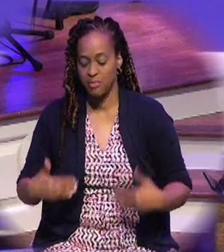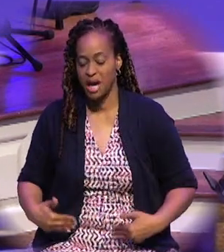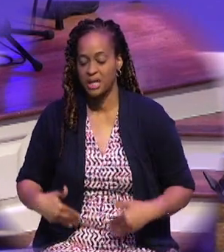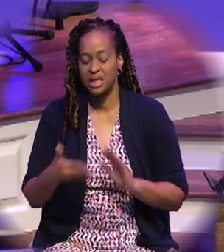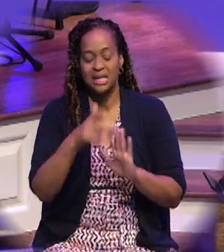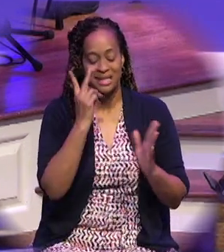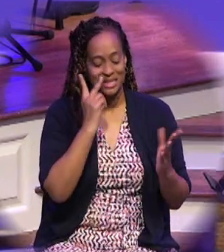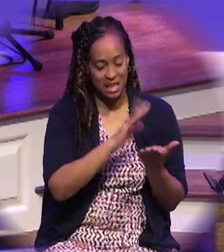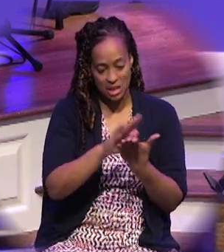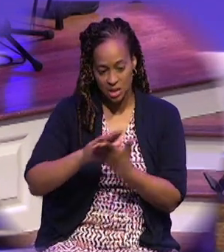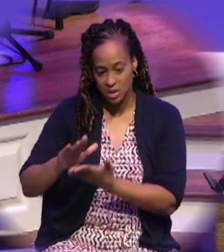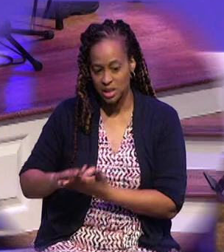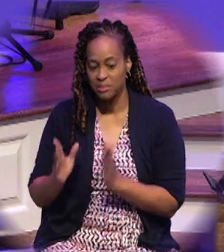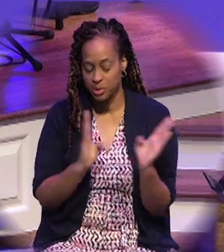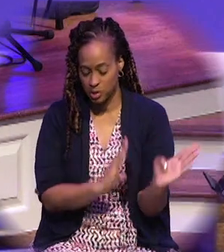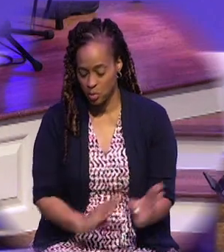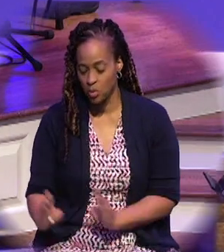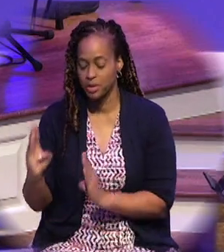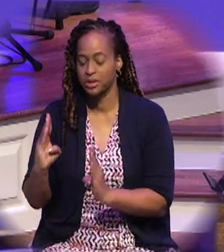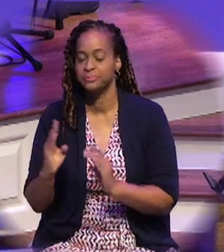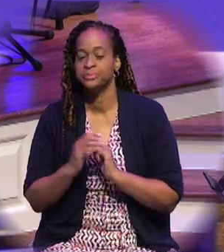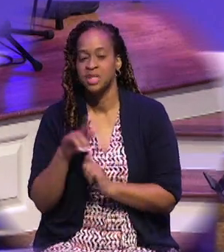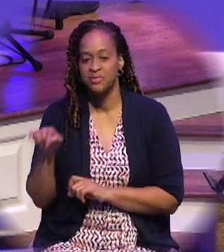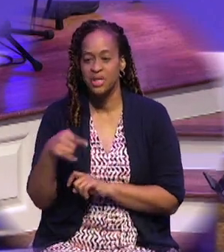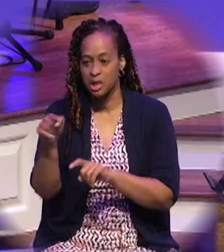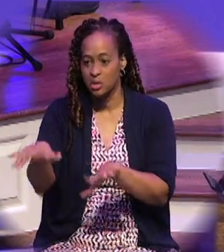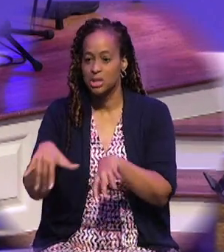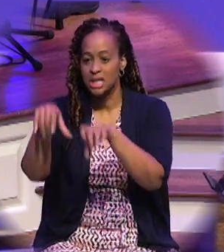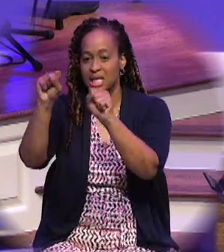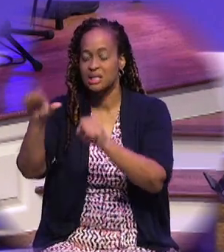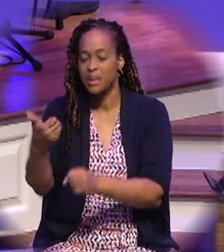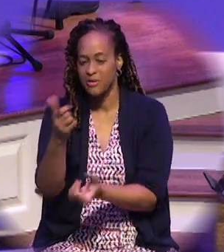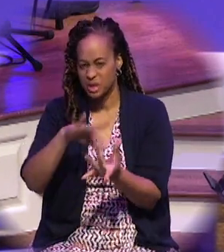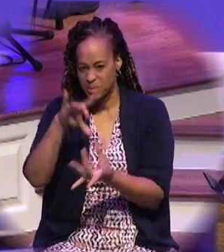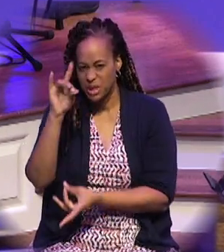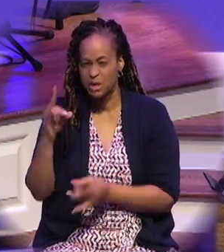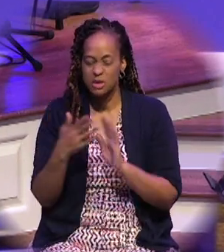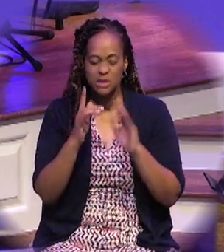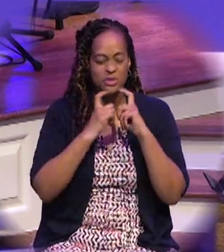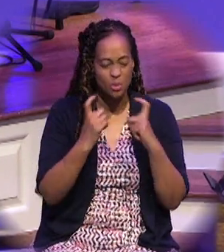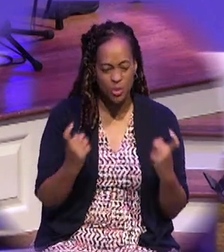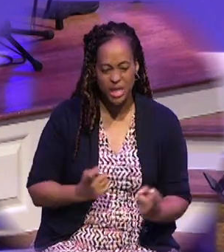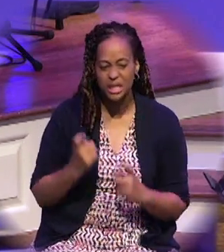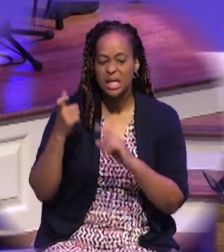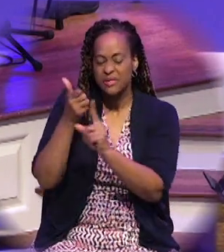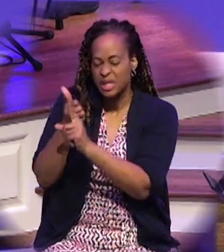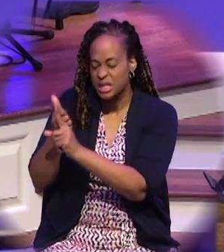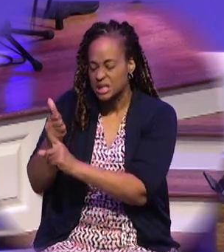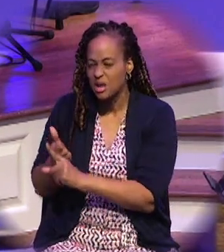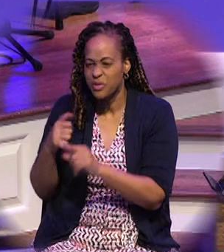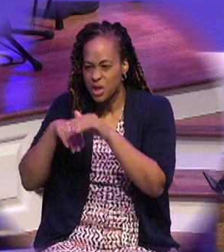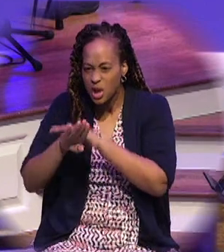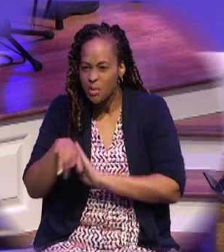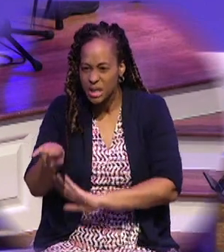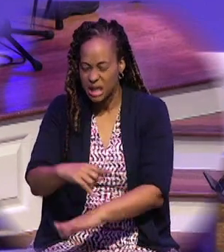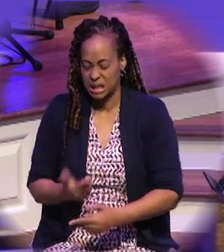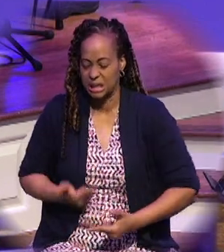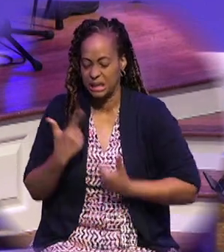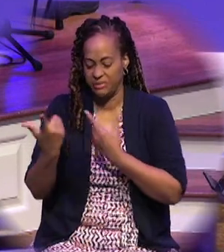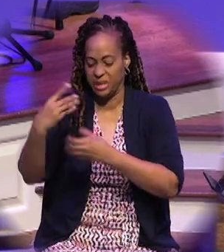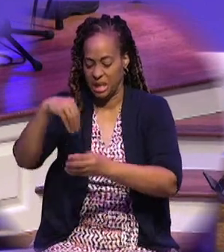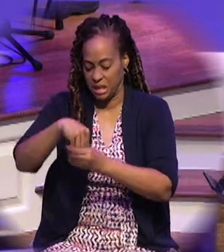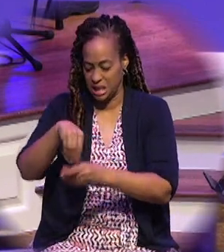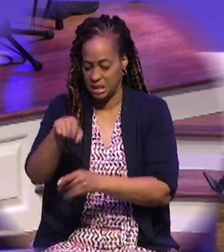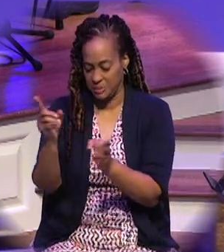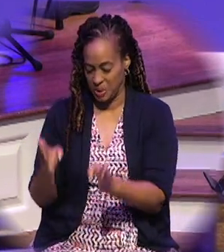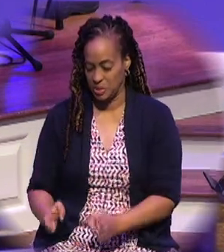clean and put in order. And then it goes and takes seven other spirits more wicked than itself, and they go in and live there. And